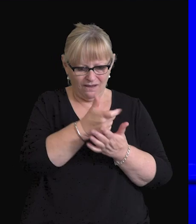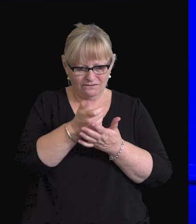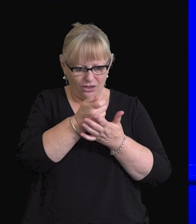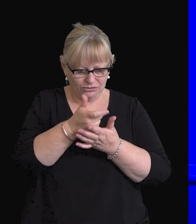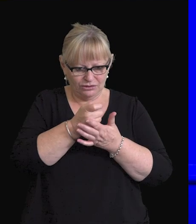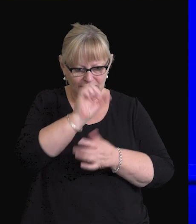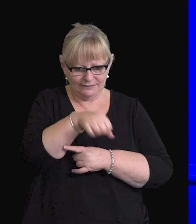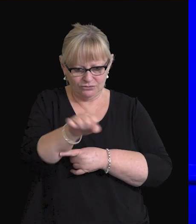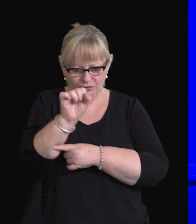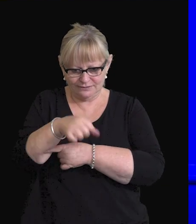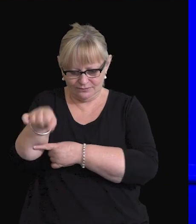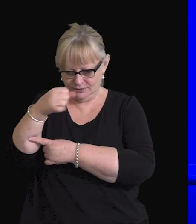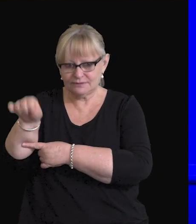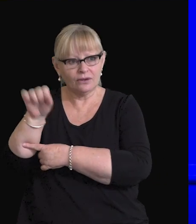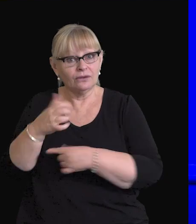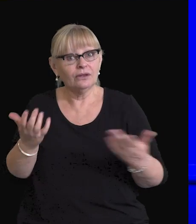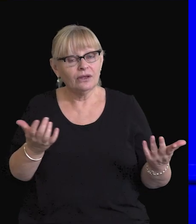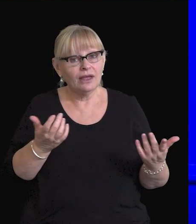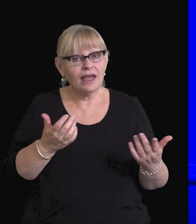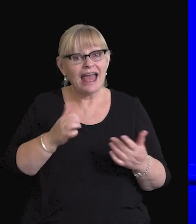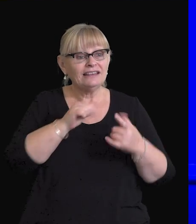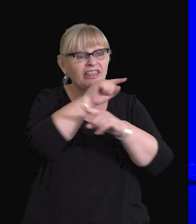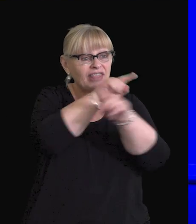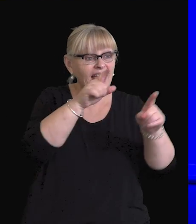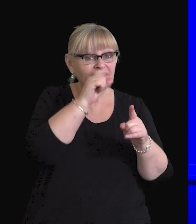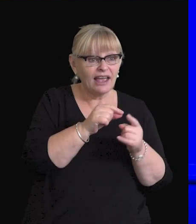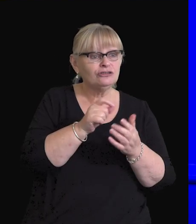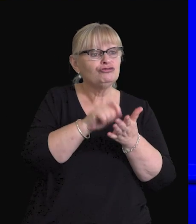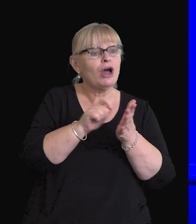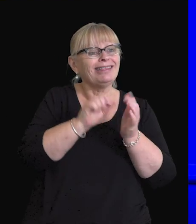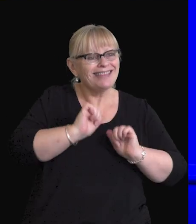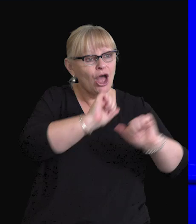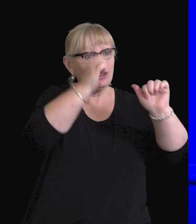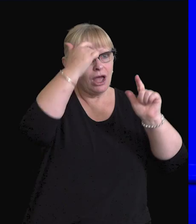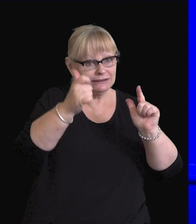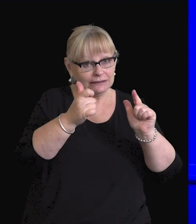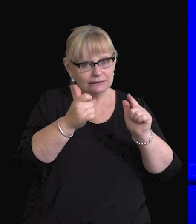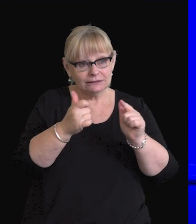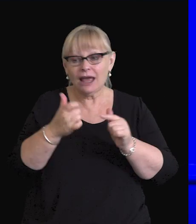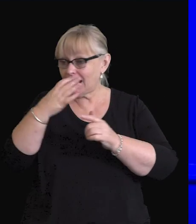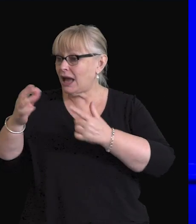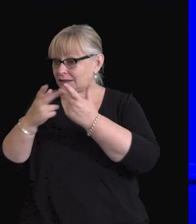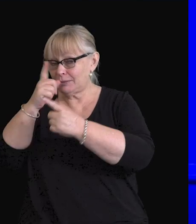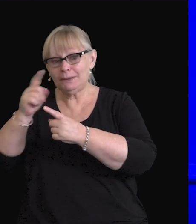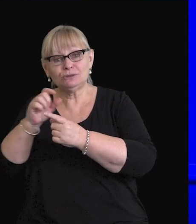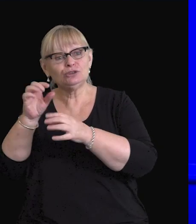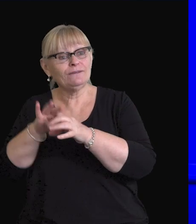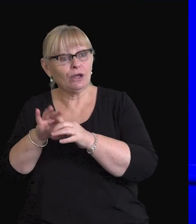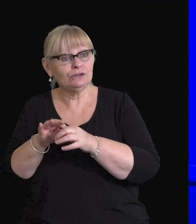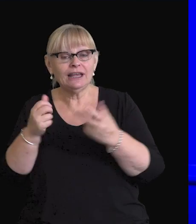on, and even to propose their own ideas for citizens to vote on. Imagine if we here today